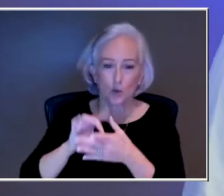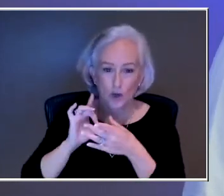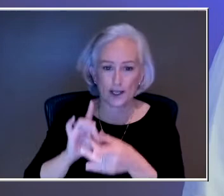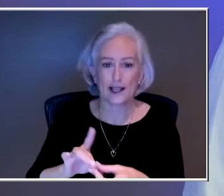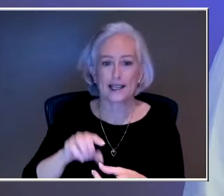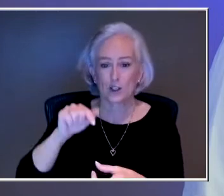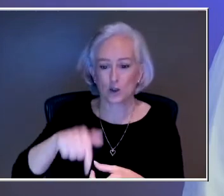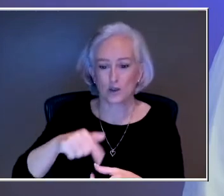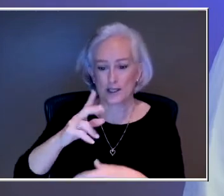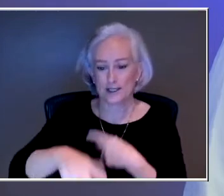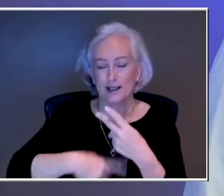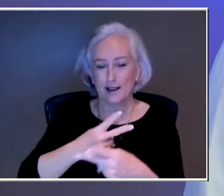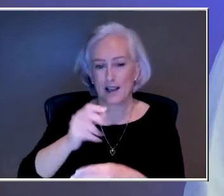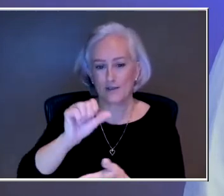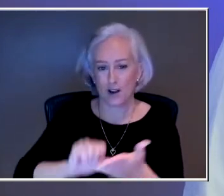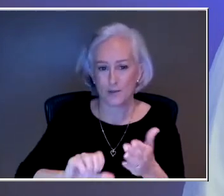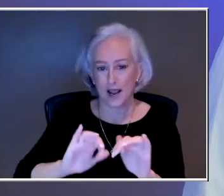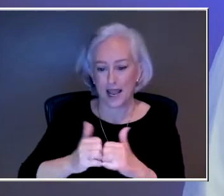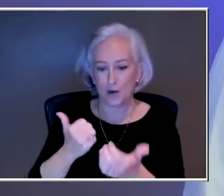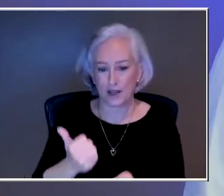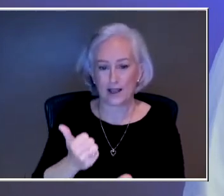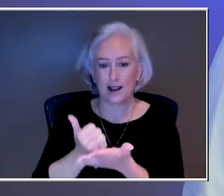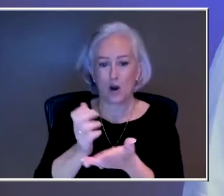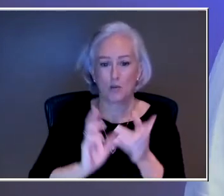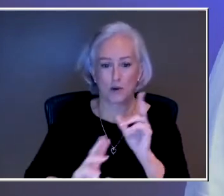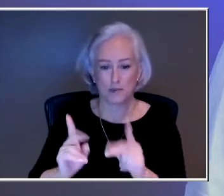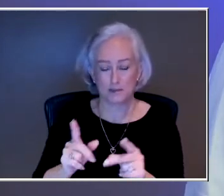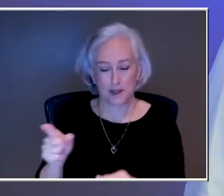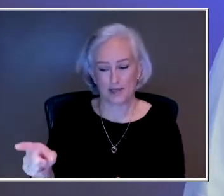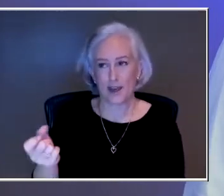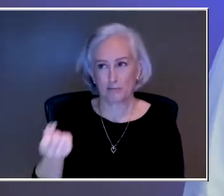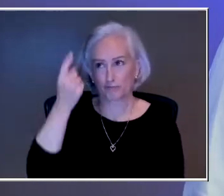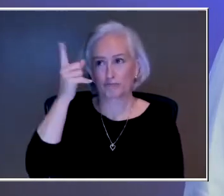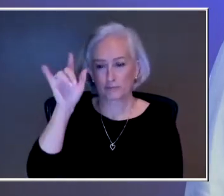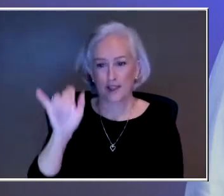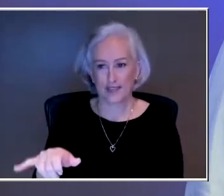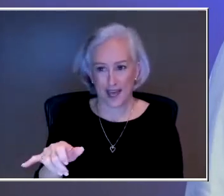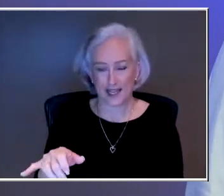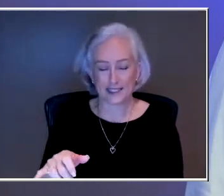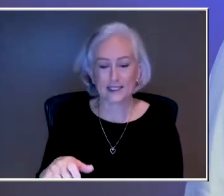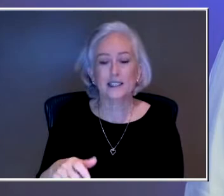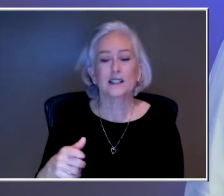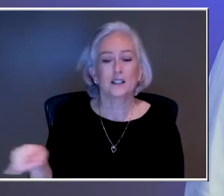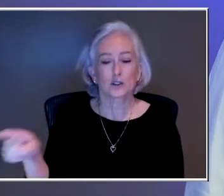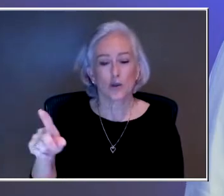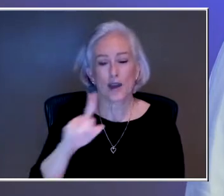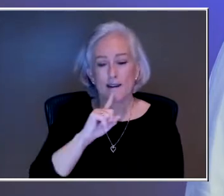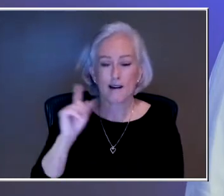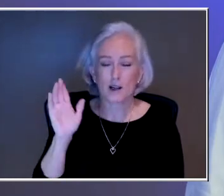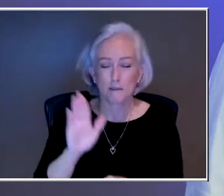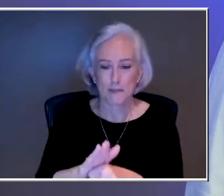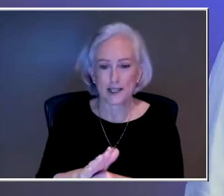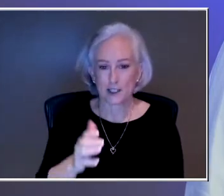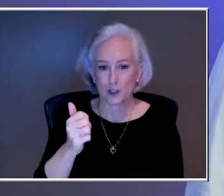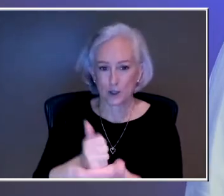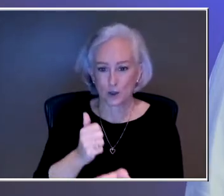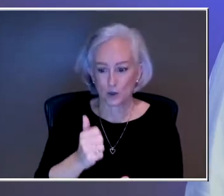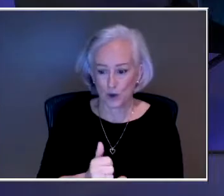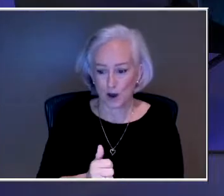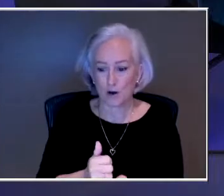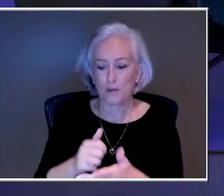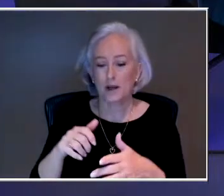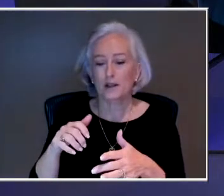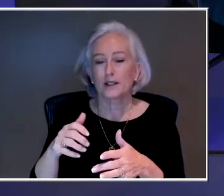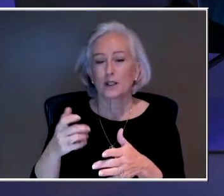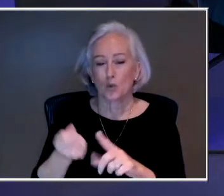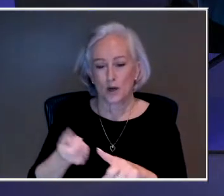operation and what it can do for patients, and they see that, and so they are committed to help offload the financial burden for patients. And does that happen when a